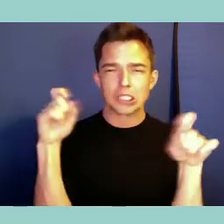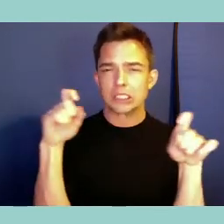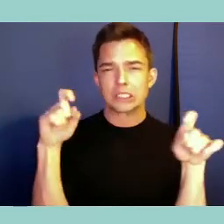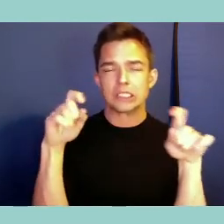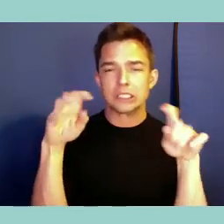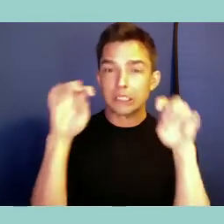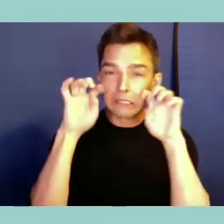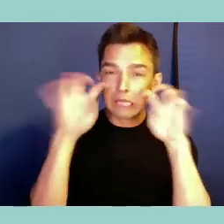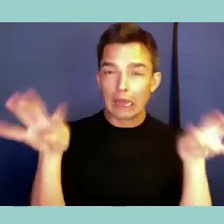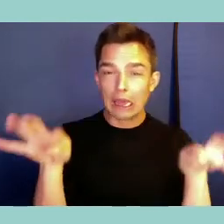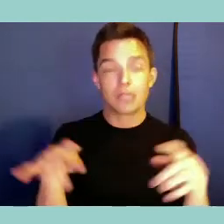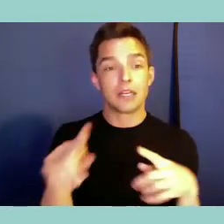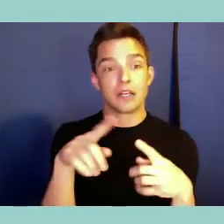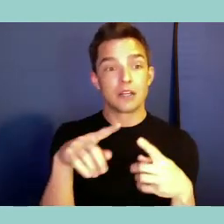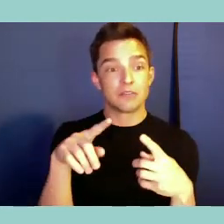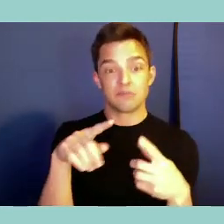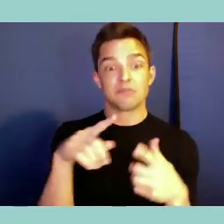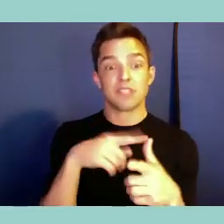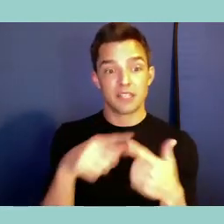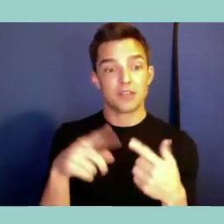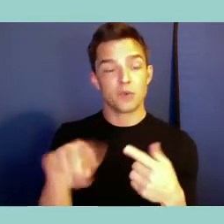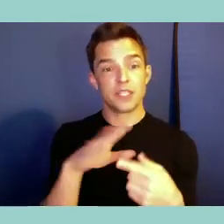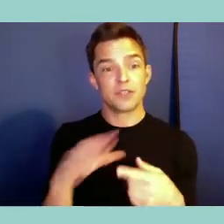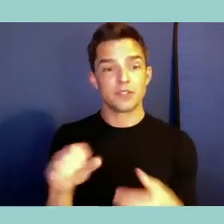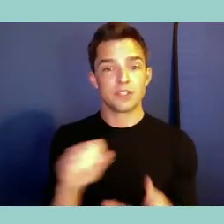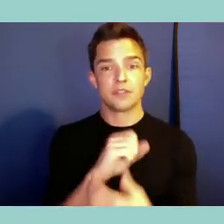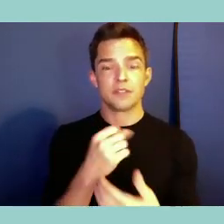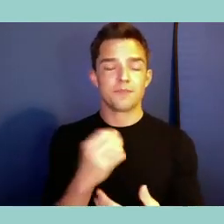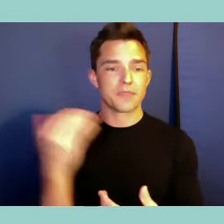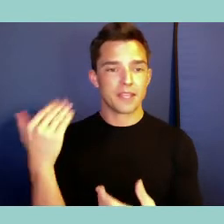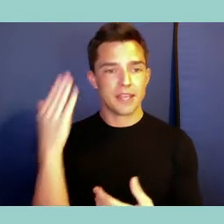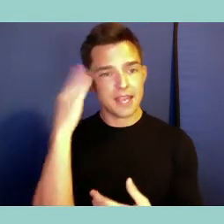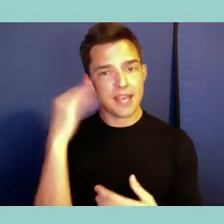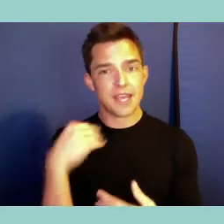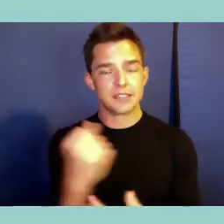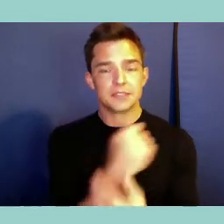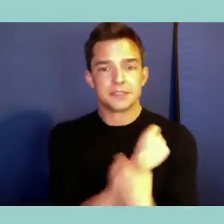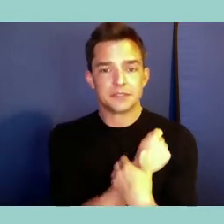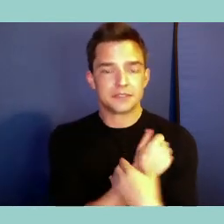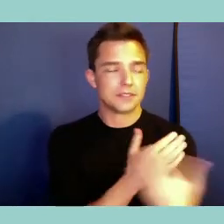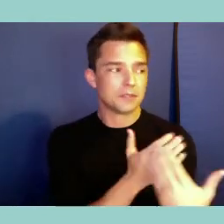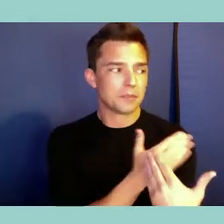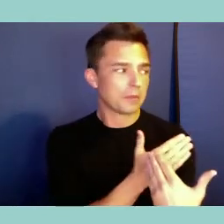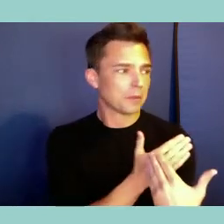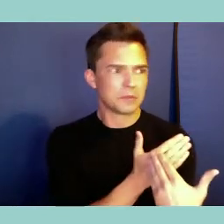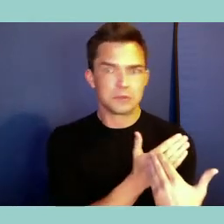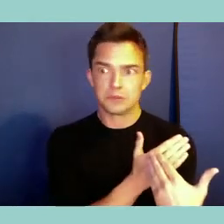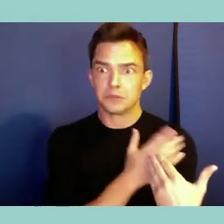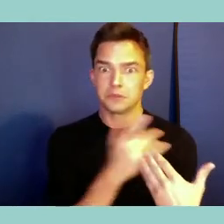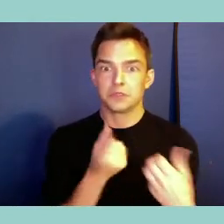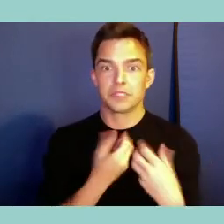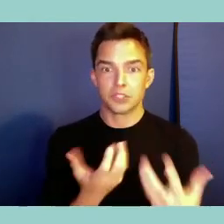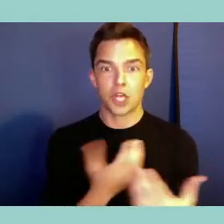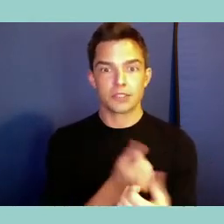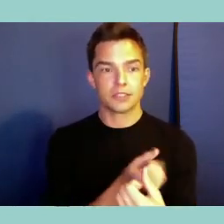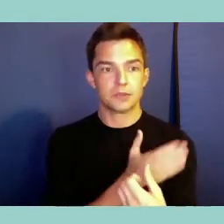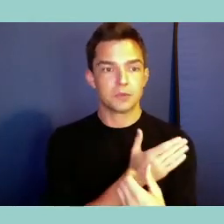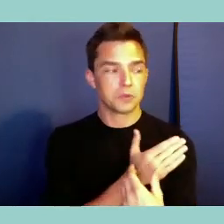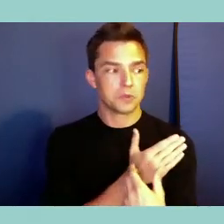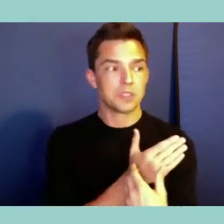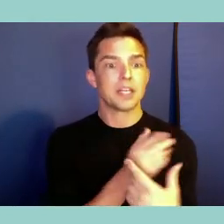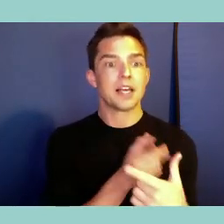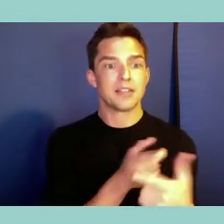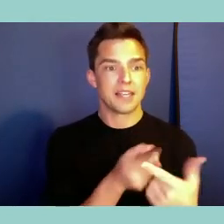out. And only then, when he was resting his head on my shoulder and he was patting my arm, really